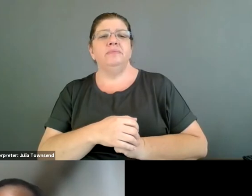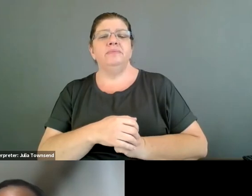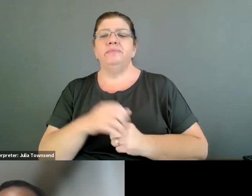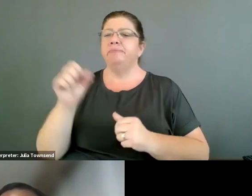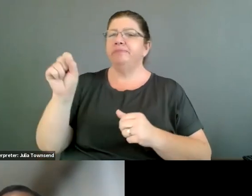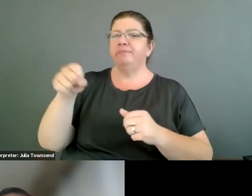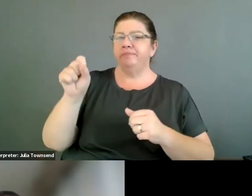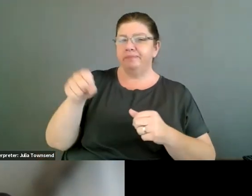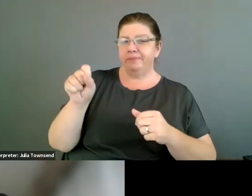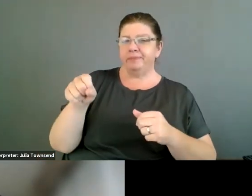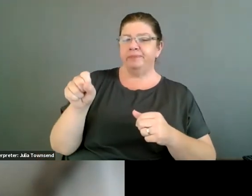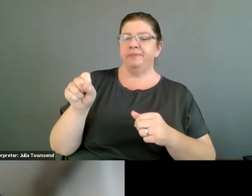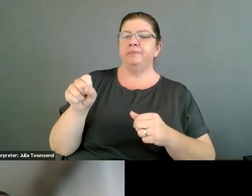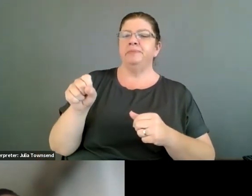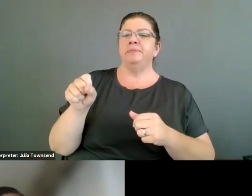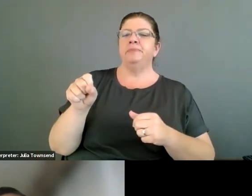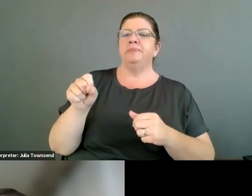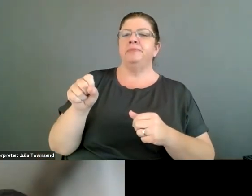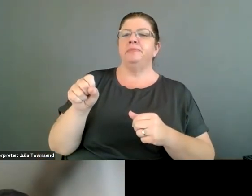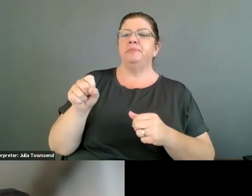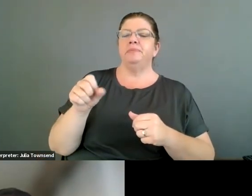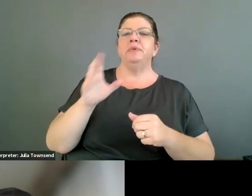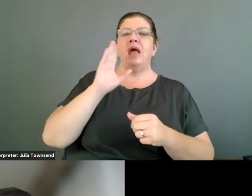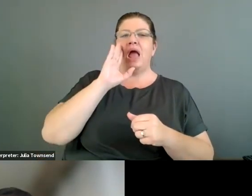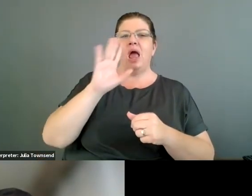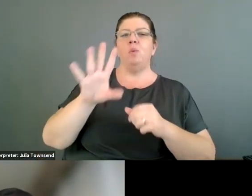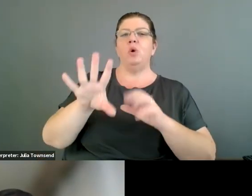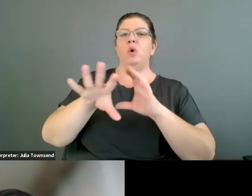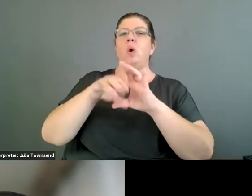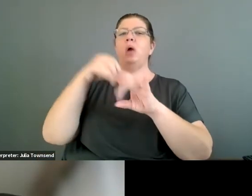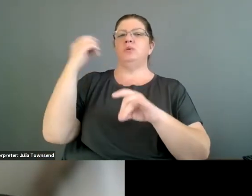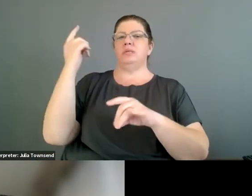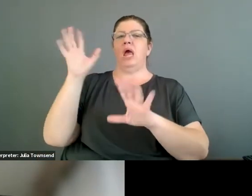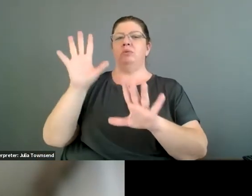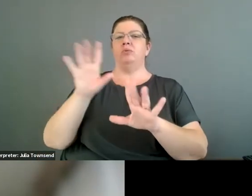Absolutely. She can. I will go outside. 1 second.